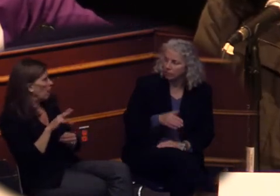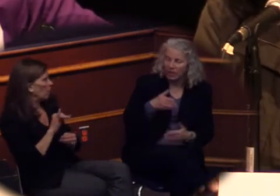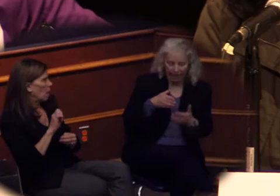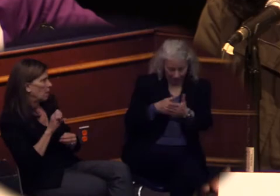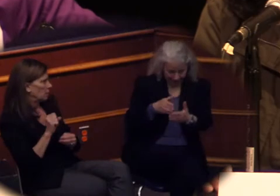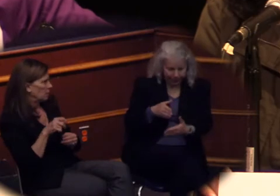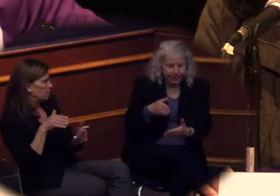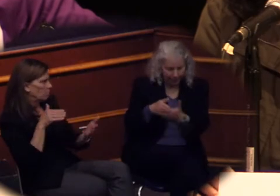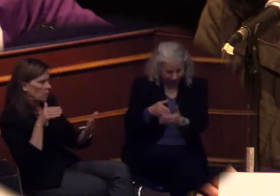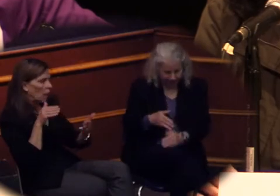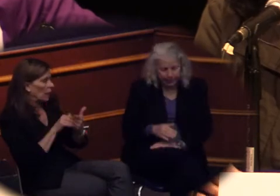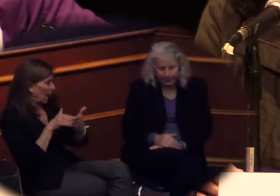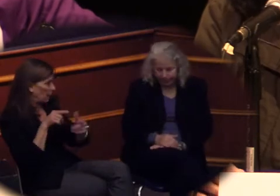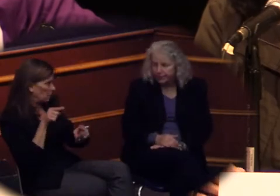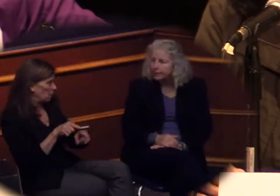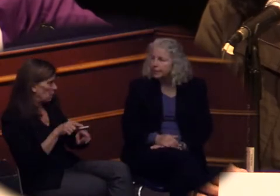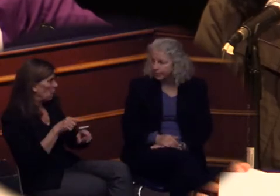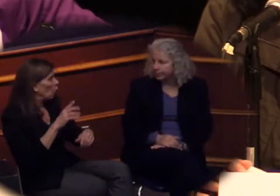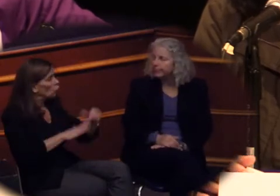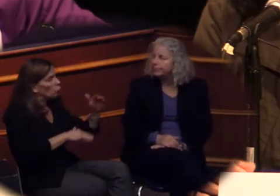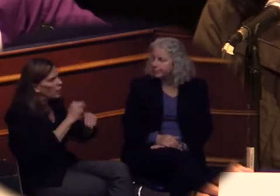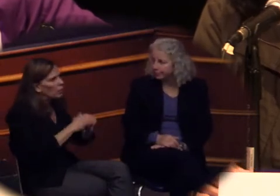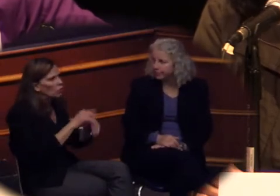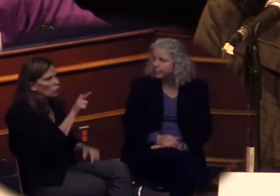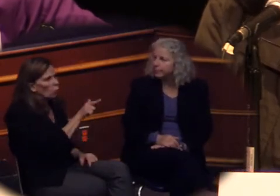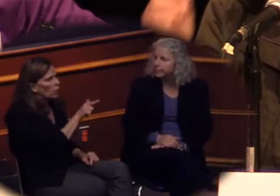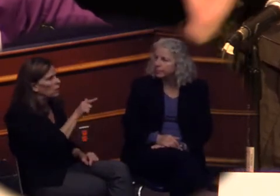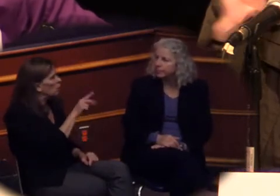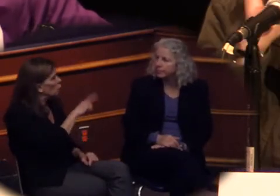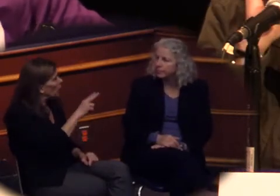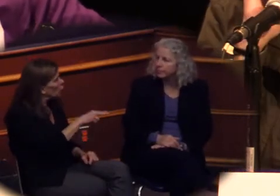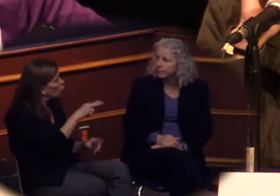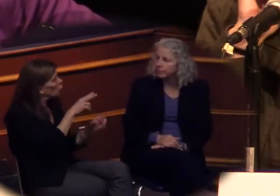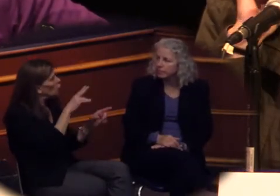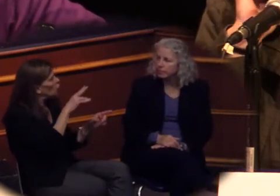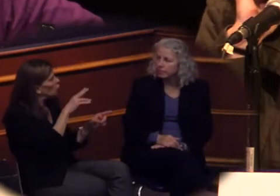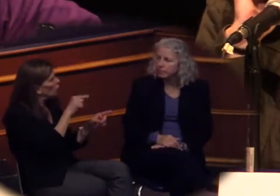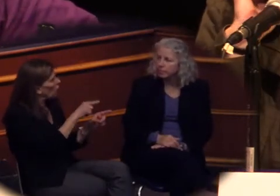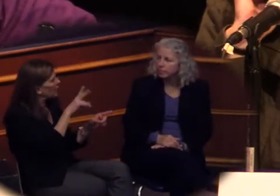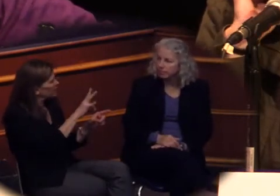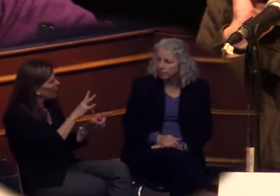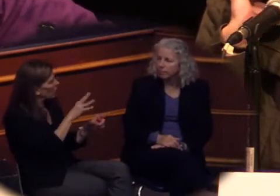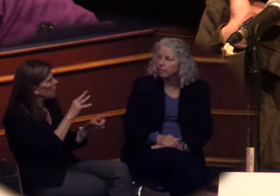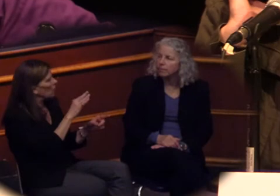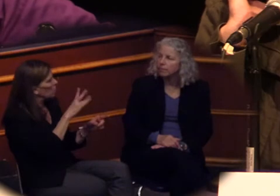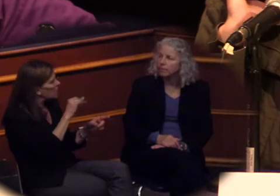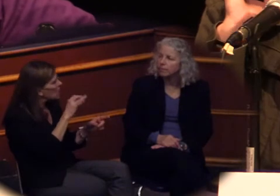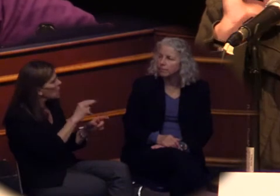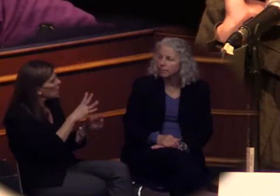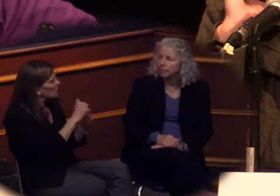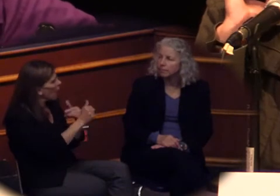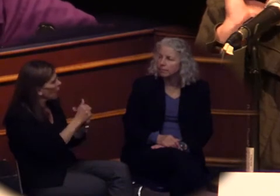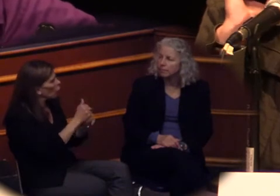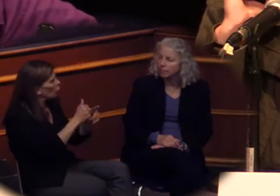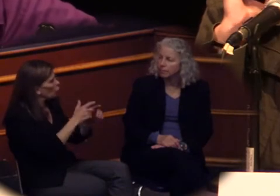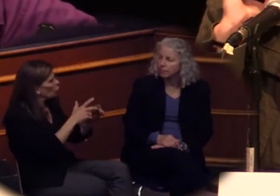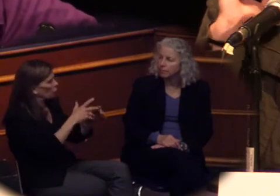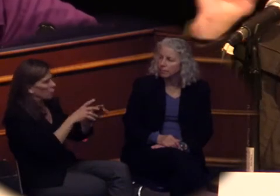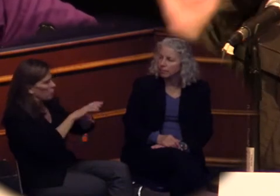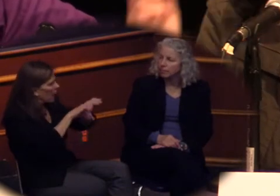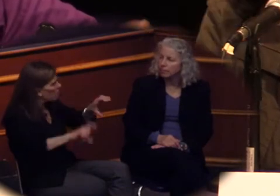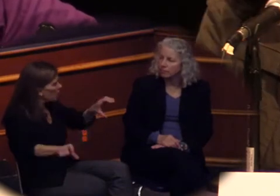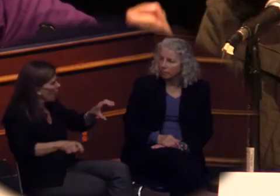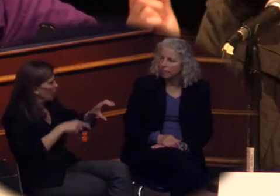To build the new $27 billion gas export plant on the Arctic Ocean that now keeps the lights on in